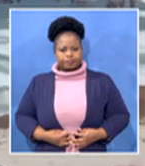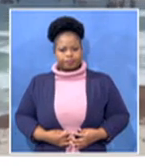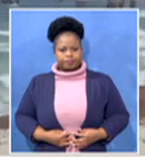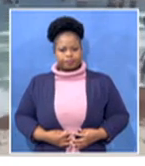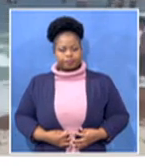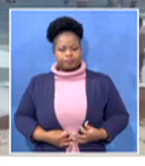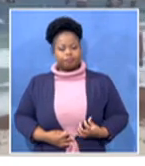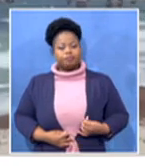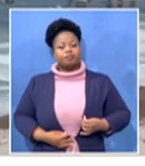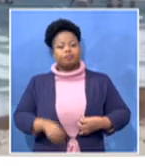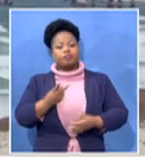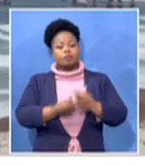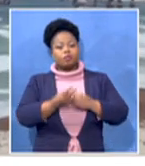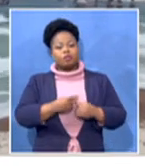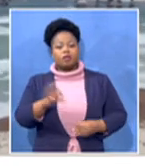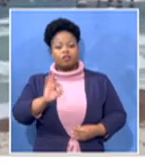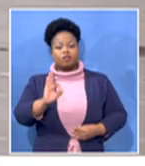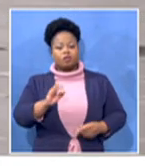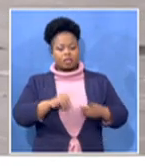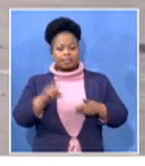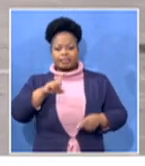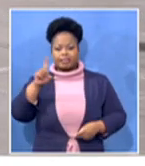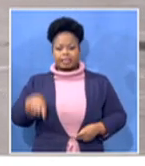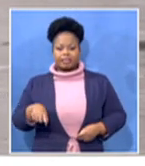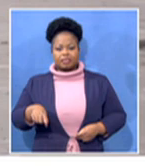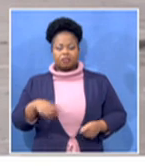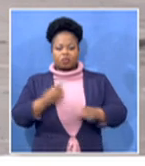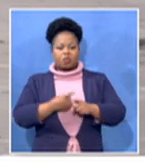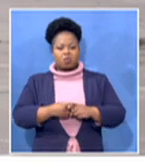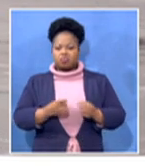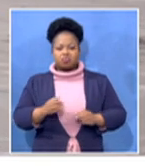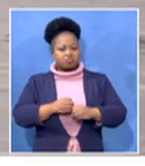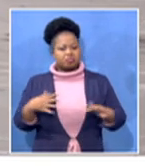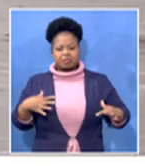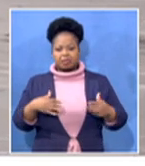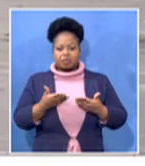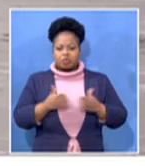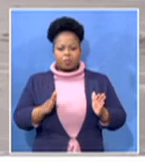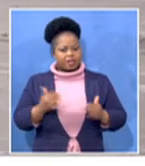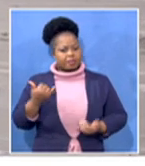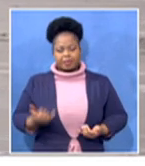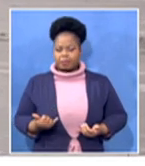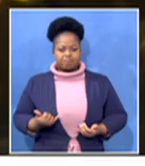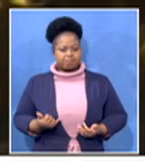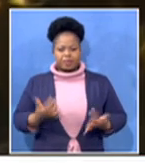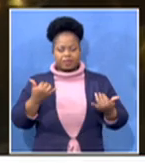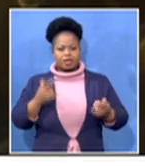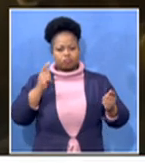Both Florida and Texas among the first states to start their phased reopenings, now having to change